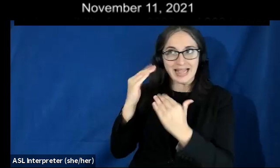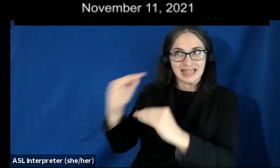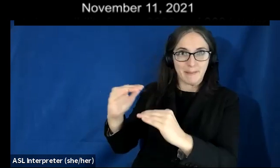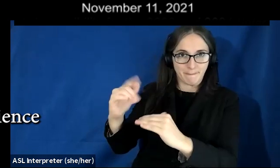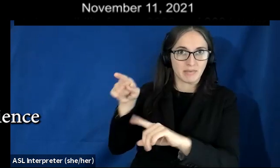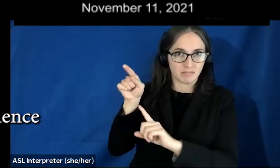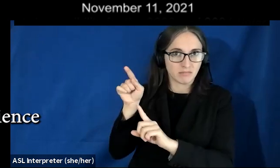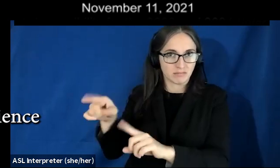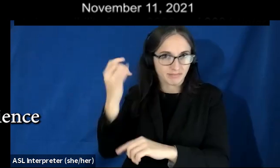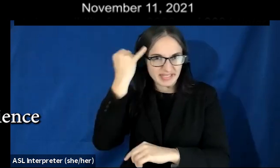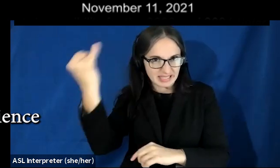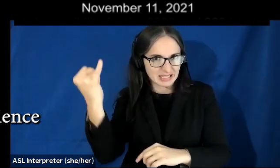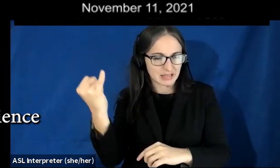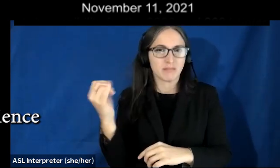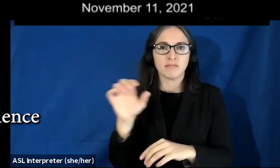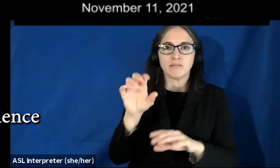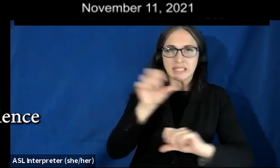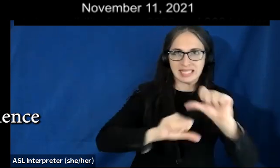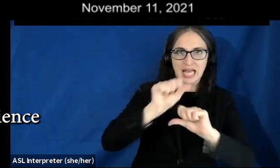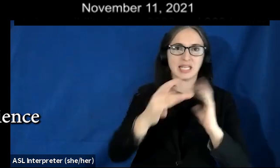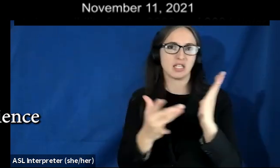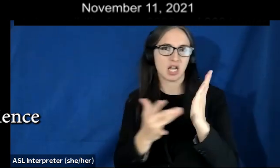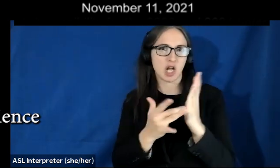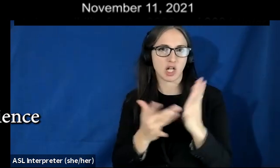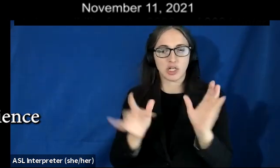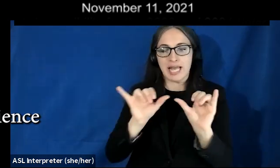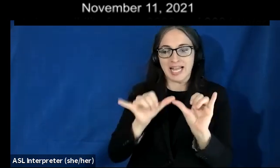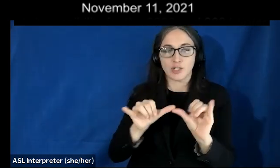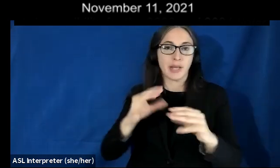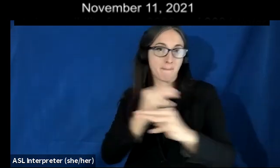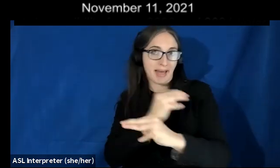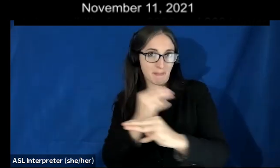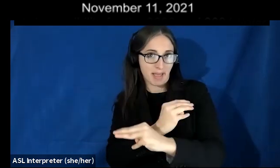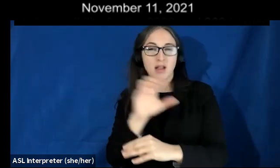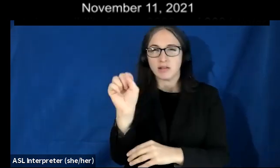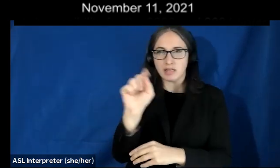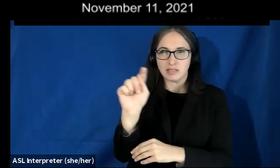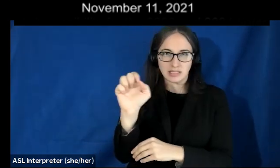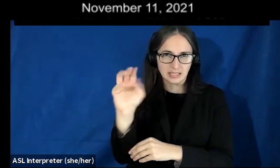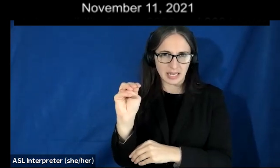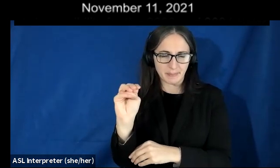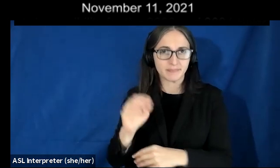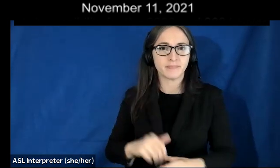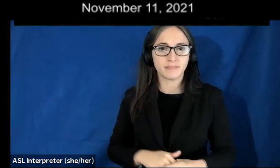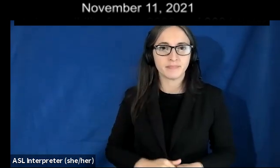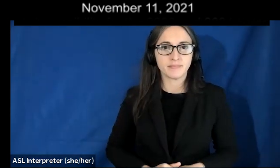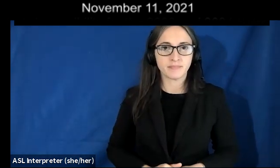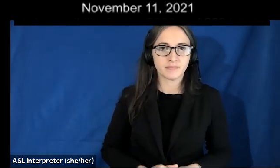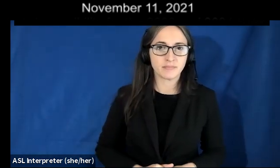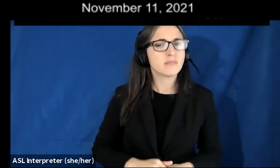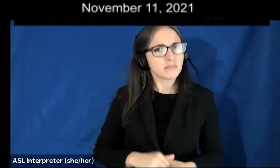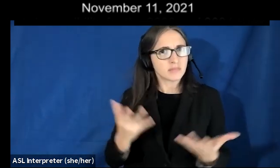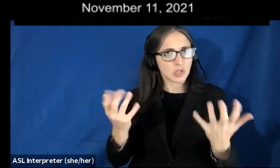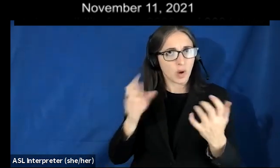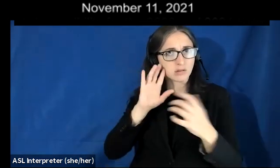And don't you want to create your own science education path, science education road,